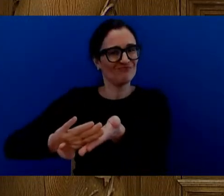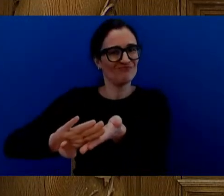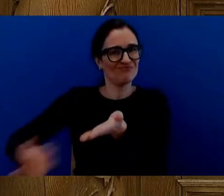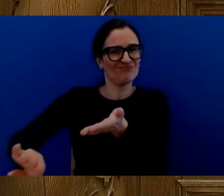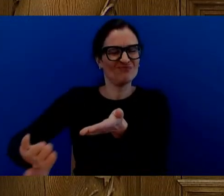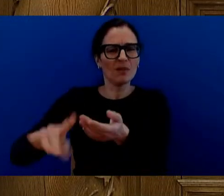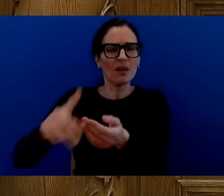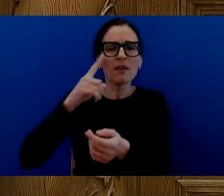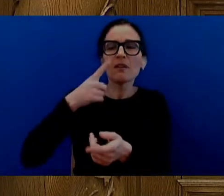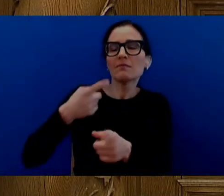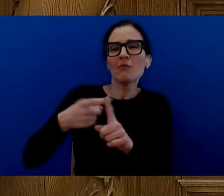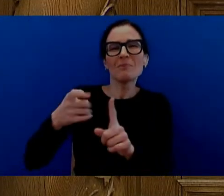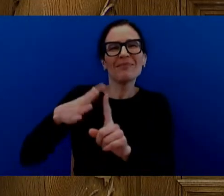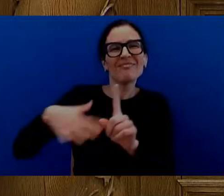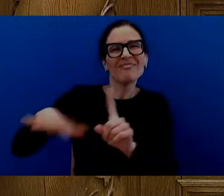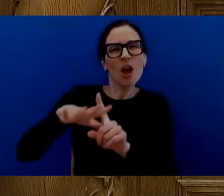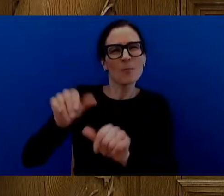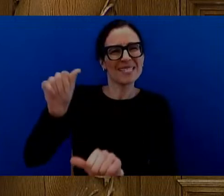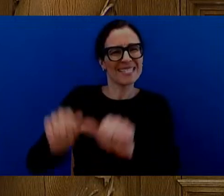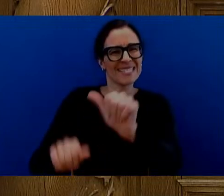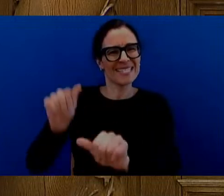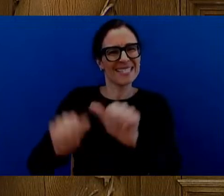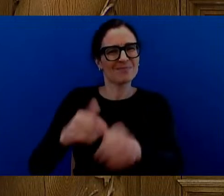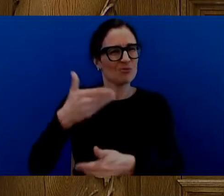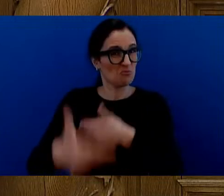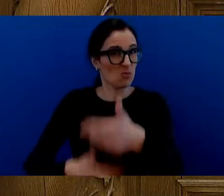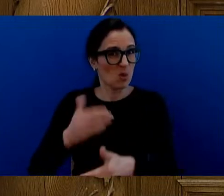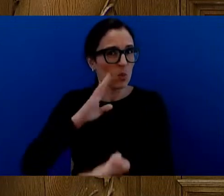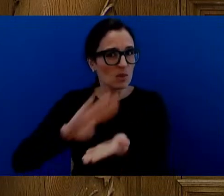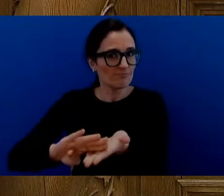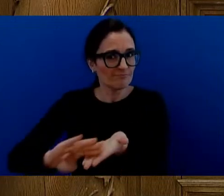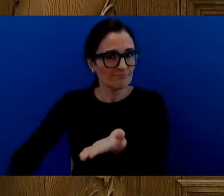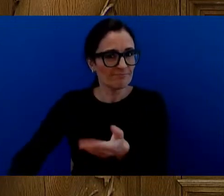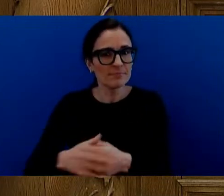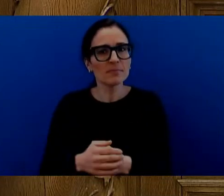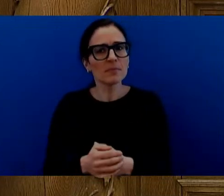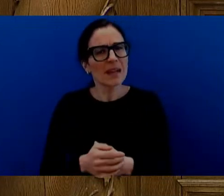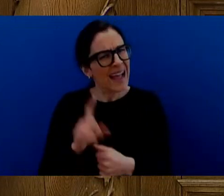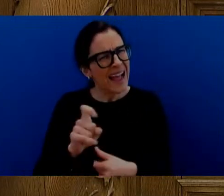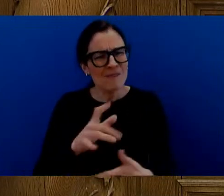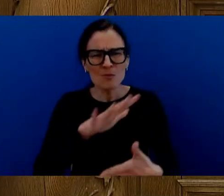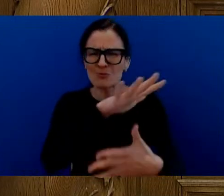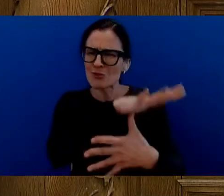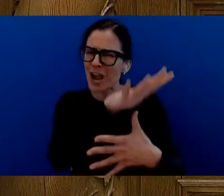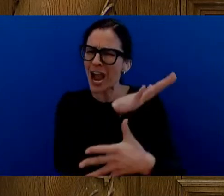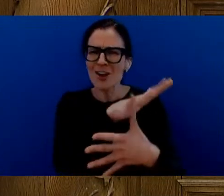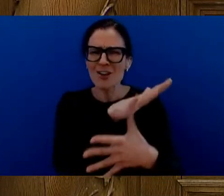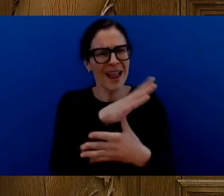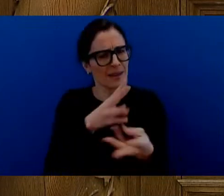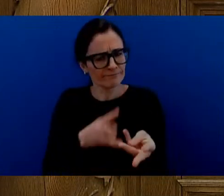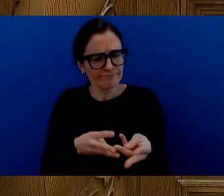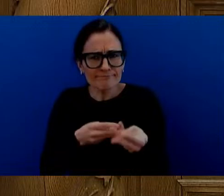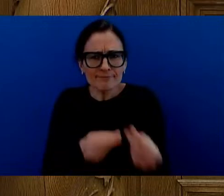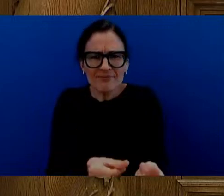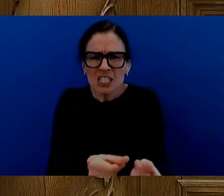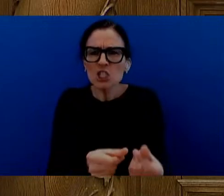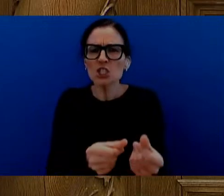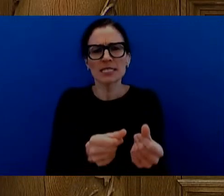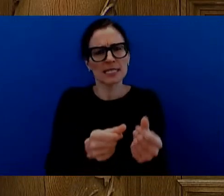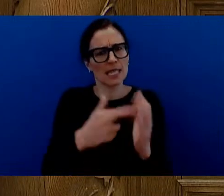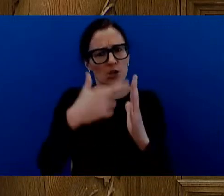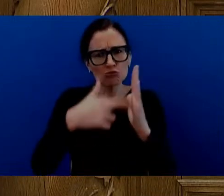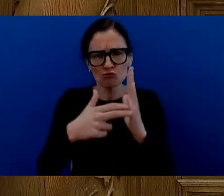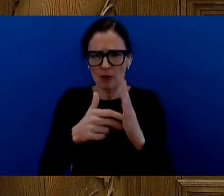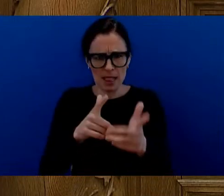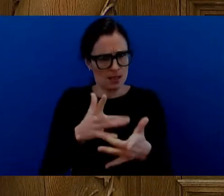met. A stable supply of clean and affordable energy is essential to power economic growth while protecting